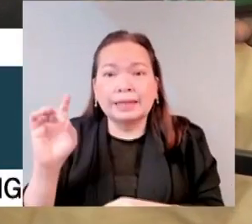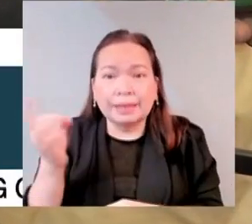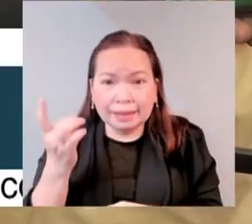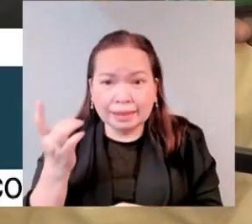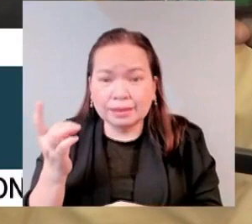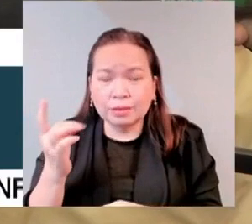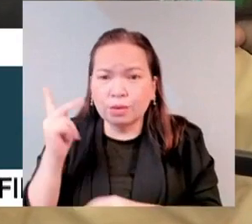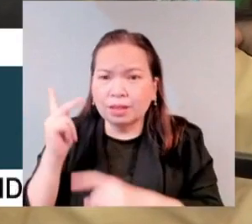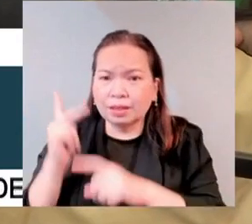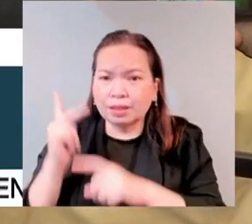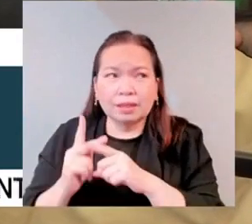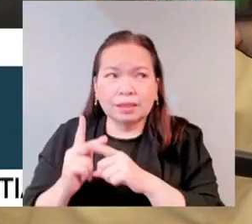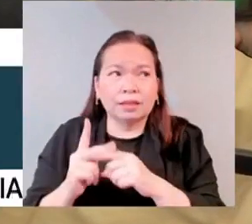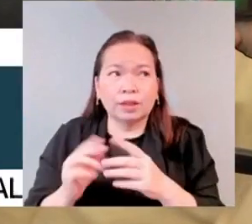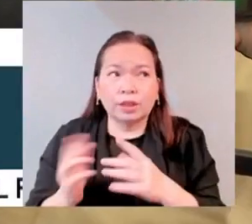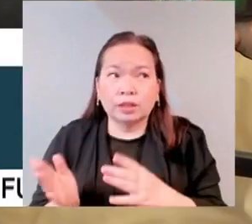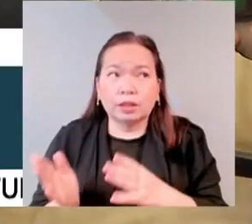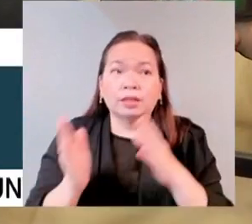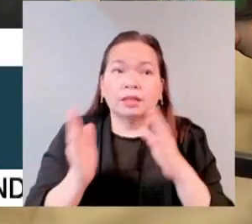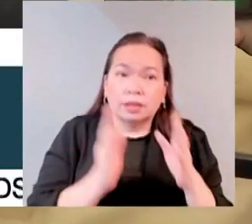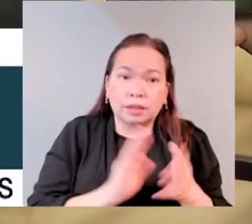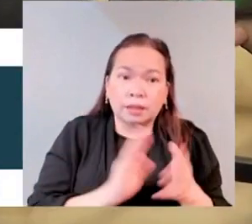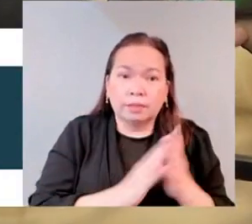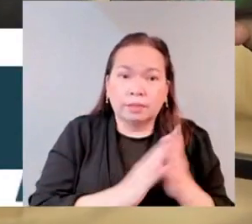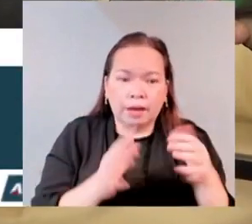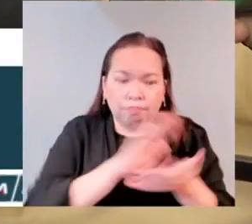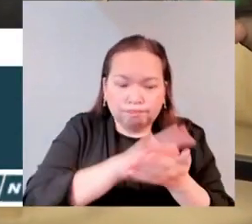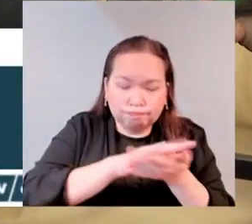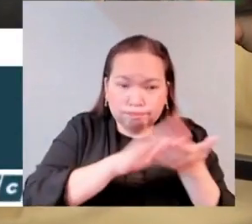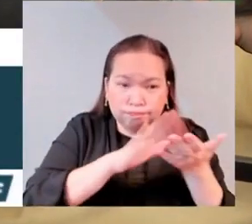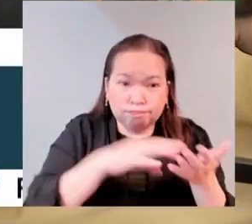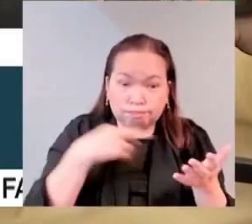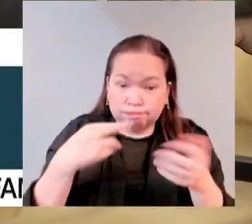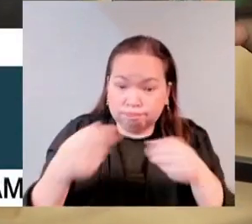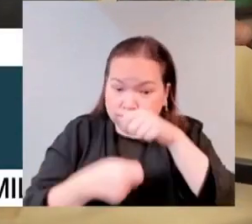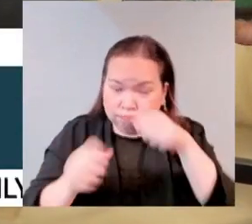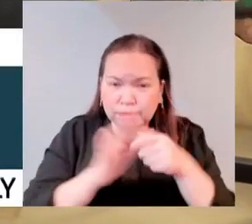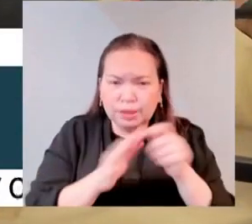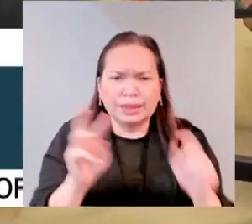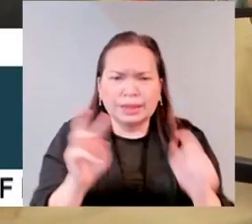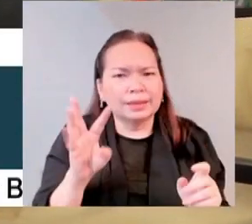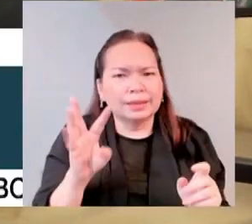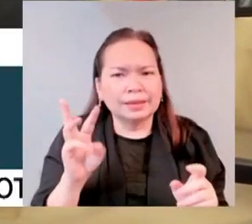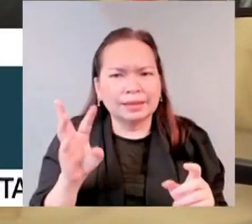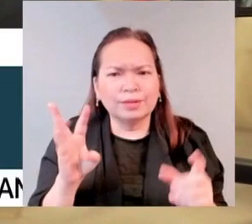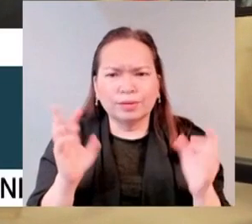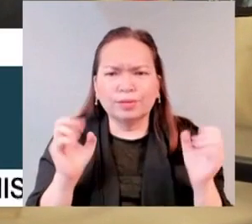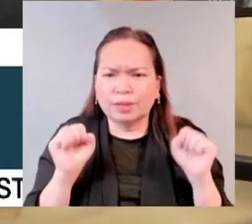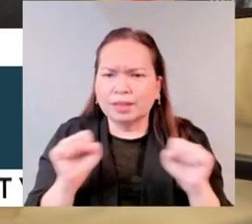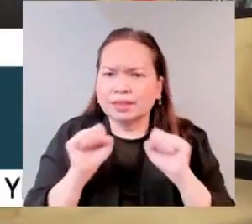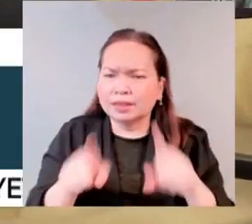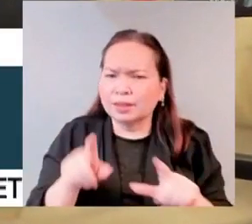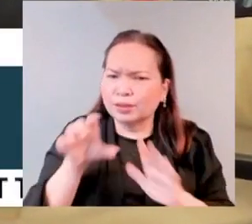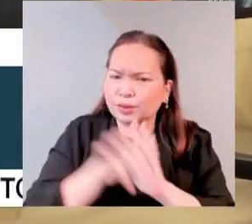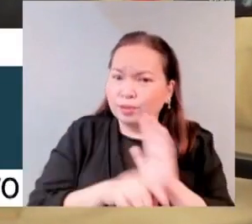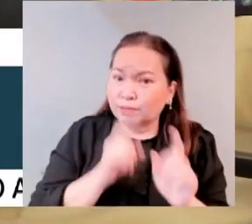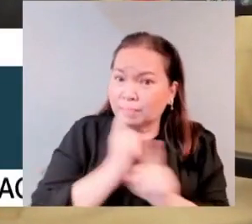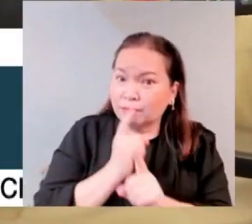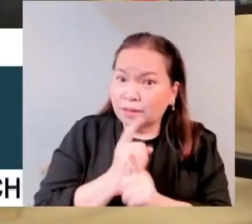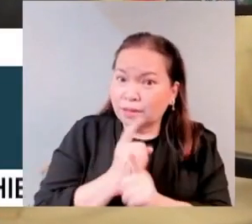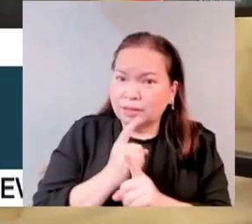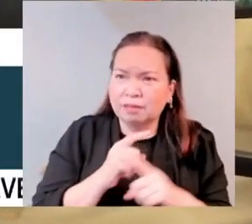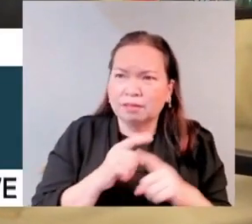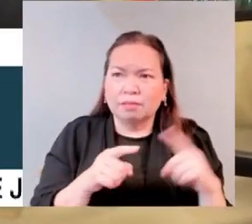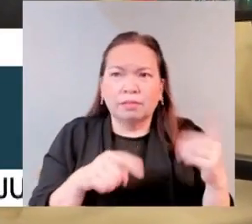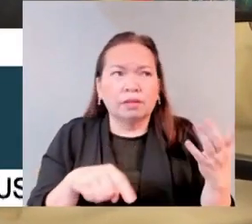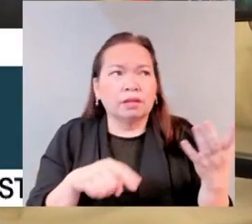namang ibenta ng mura eh. Yung inefficient na rice farmer, 12 ang puhunan nila, times 2, 24. So makikita ka